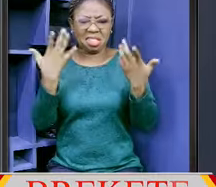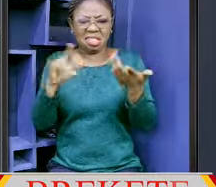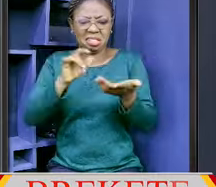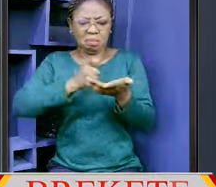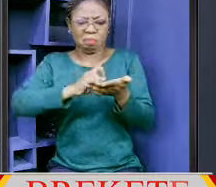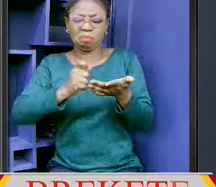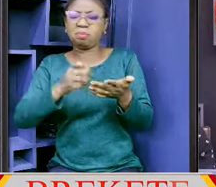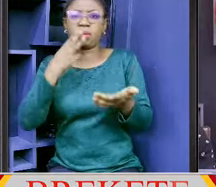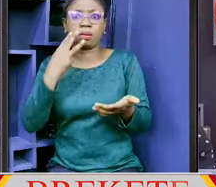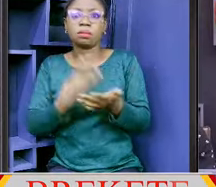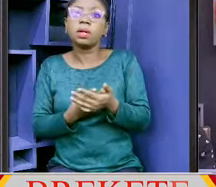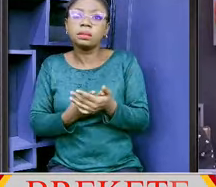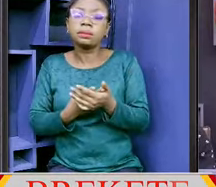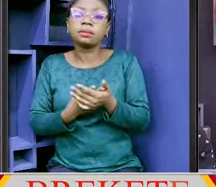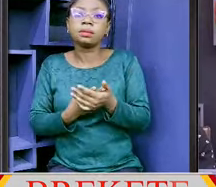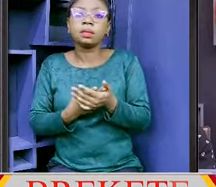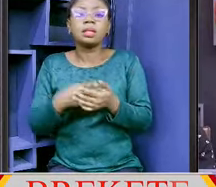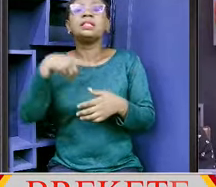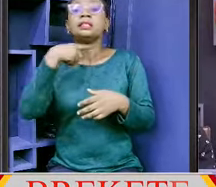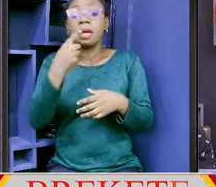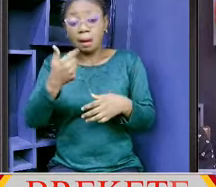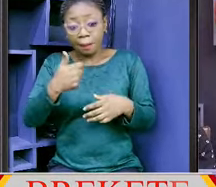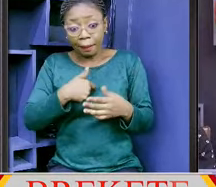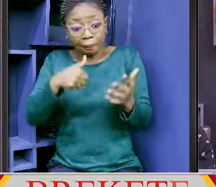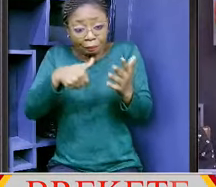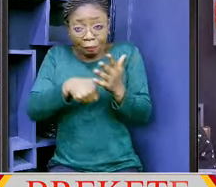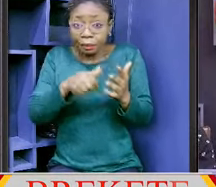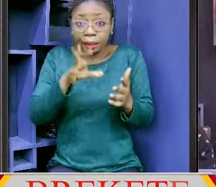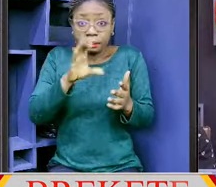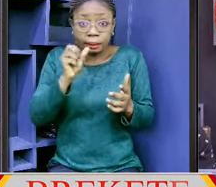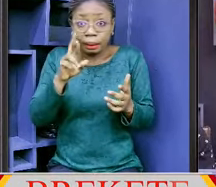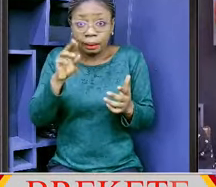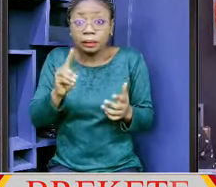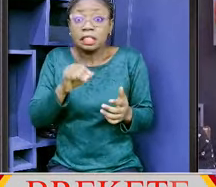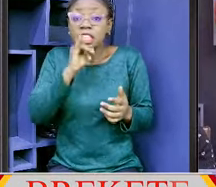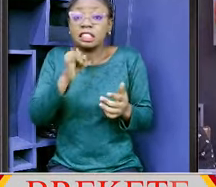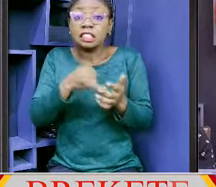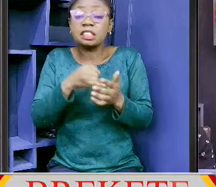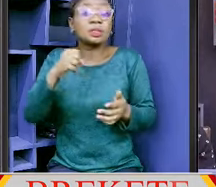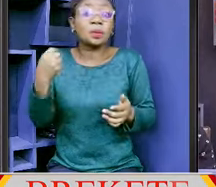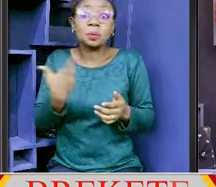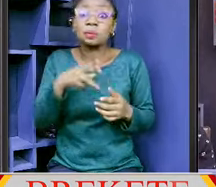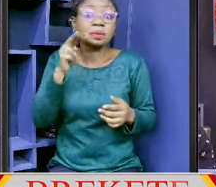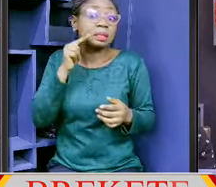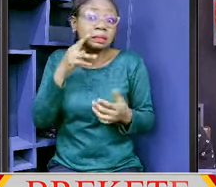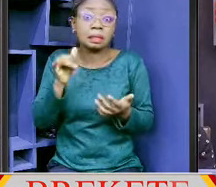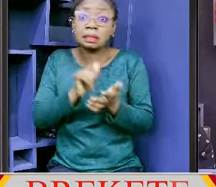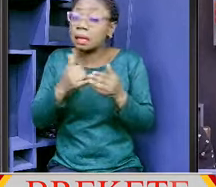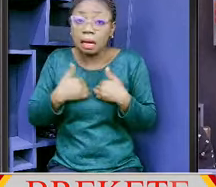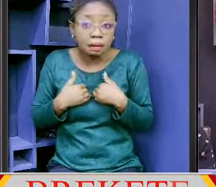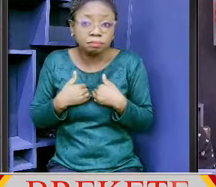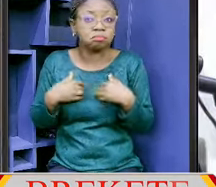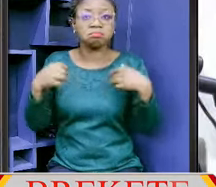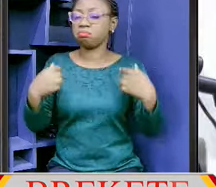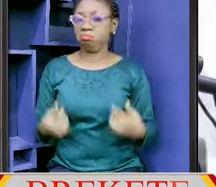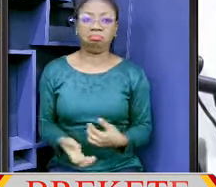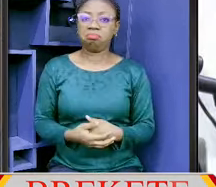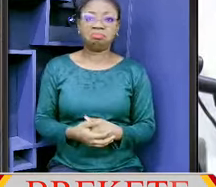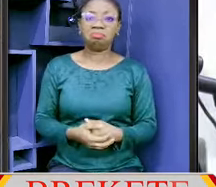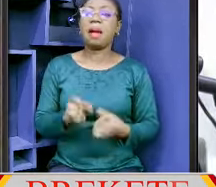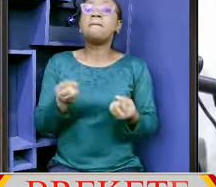So tell me, voters card, not now all Nigerians get voters card. Many